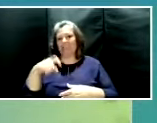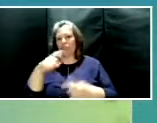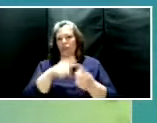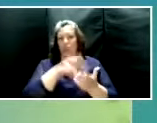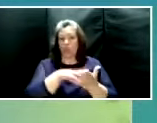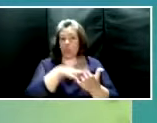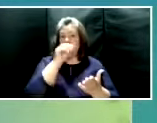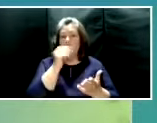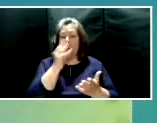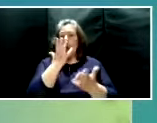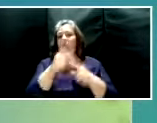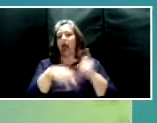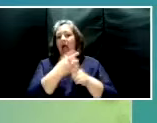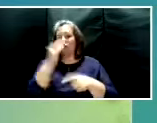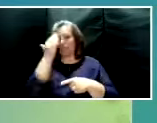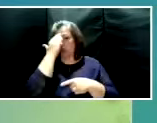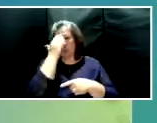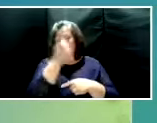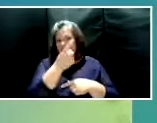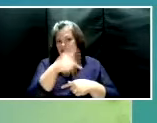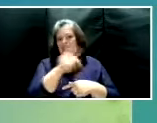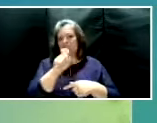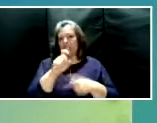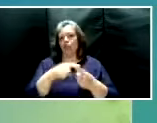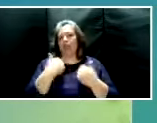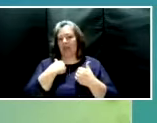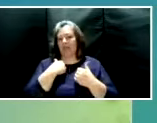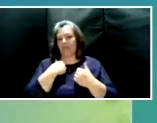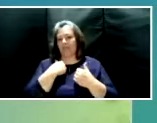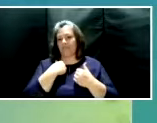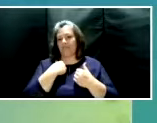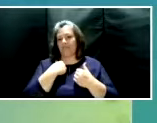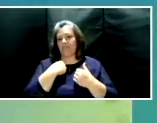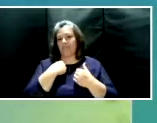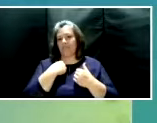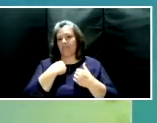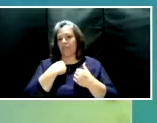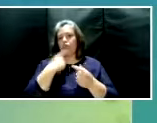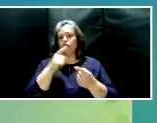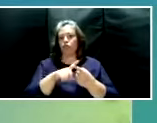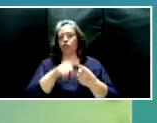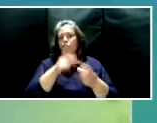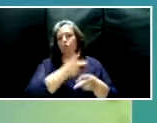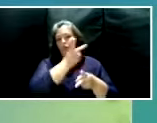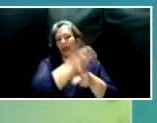learn, or what type of knowledge that they would need to have in order to address